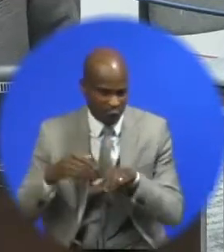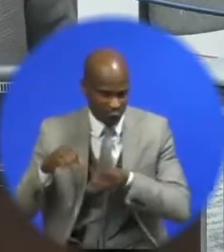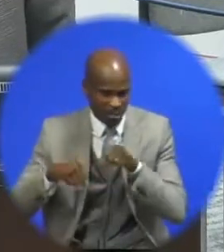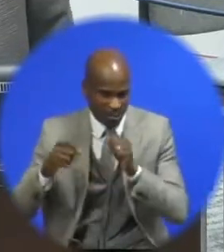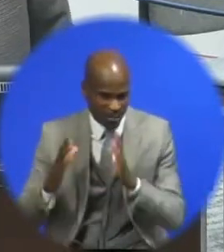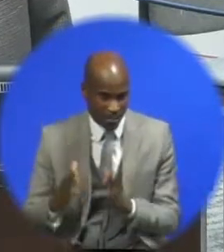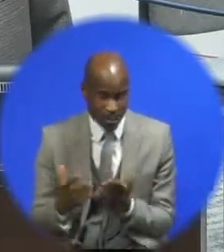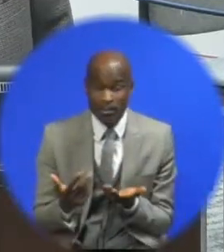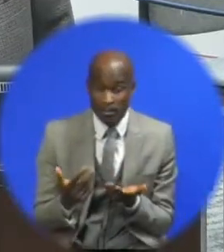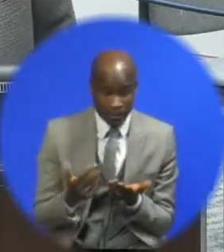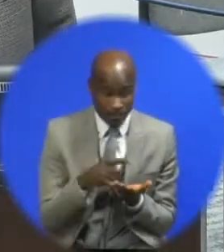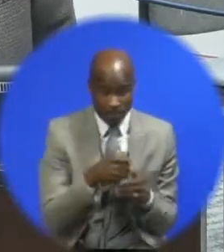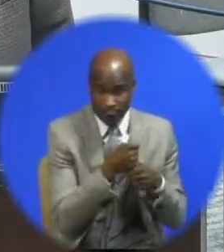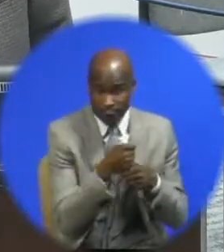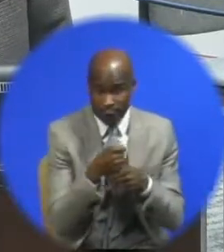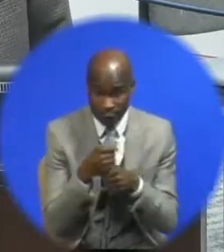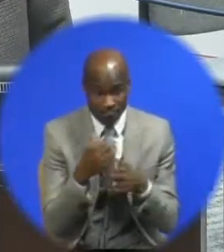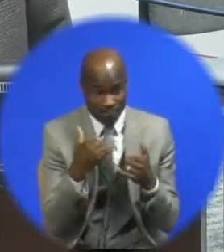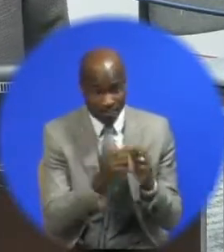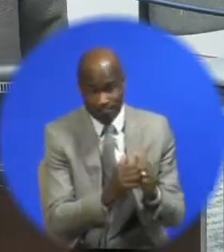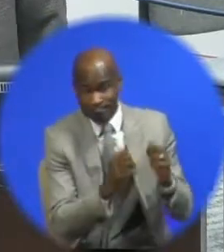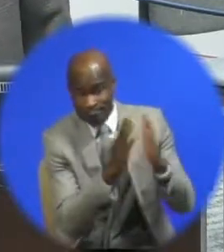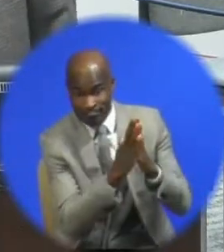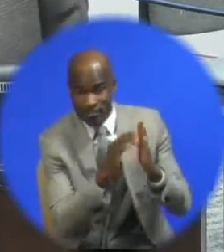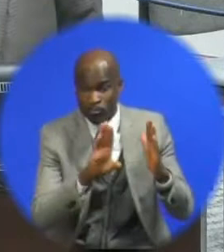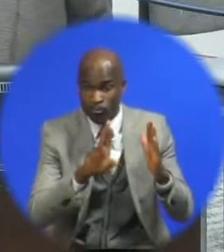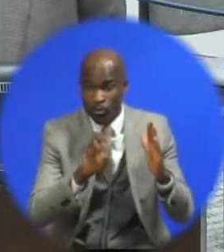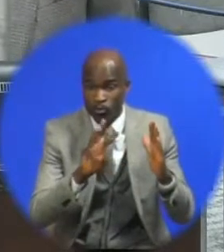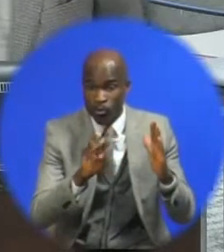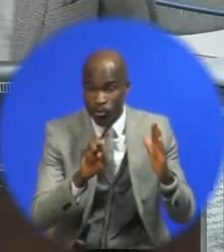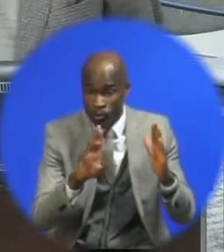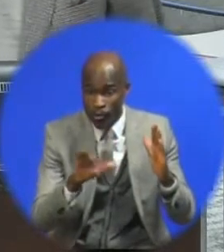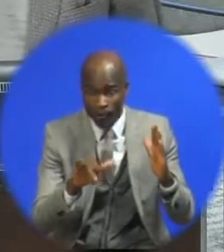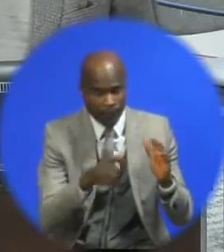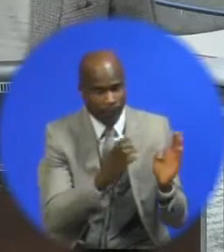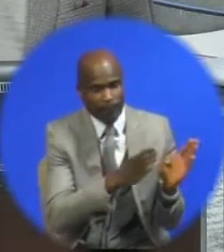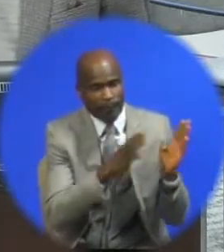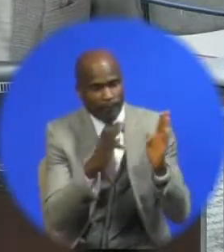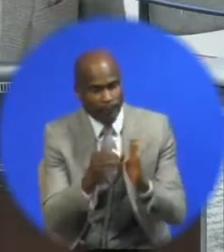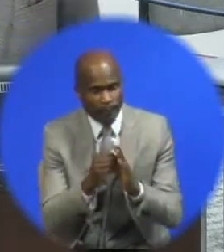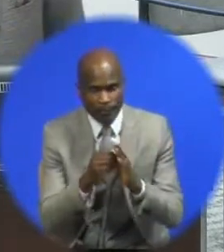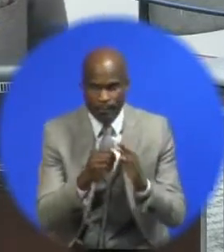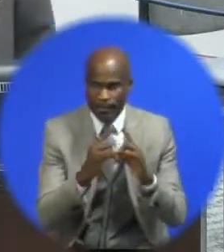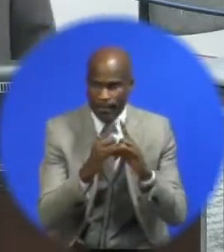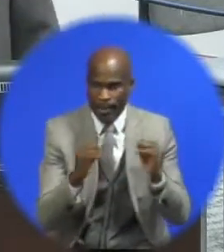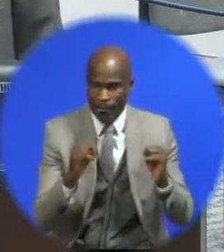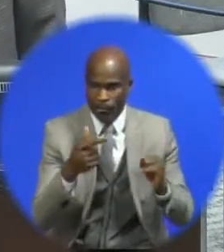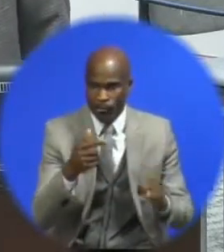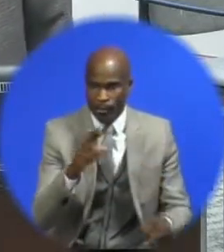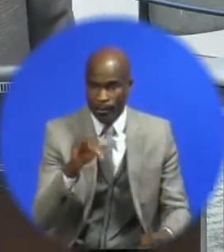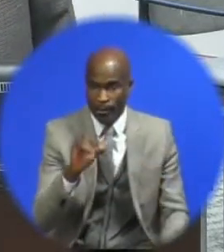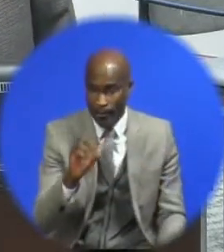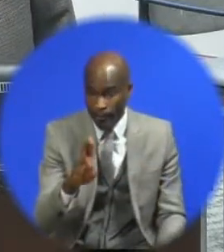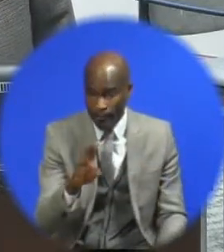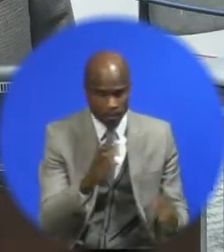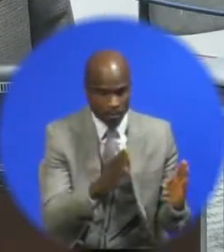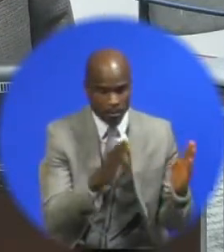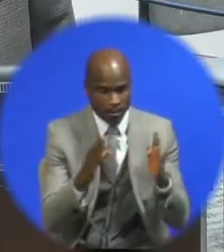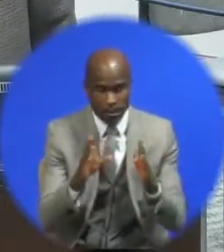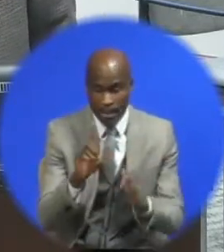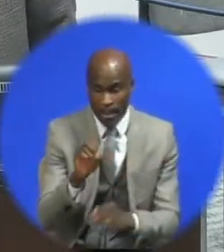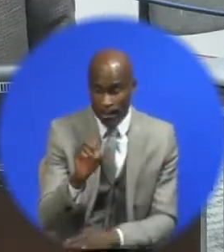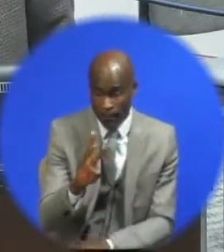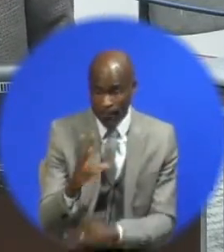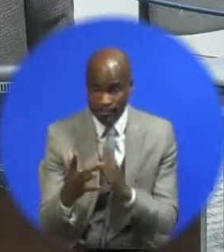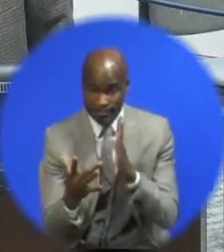They've got a brewery now, Hillman's Beer, Foothills Conservancy, Camp Greer, McDowell Tech, McDowell County,